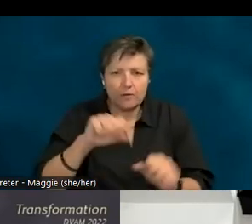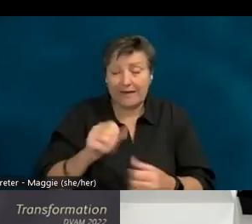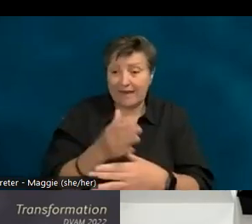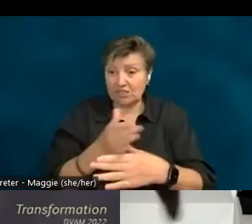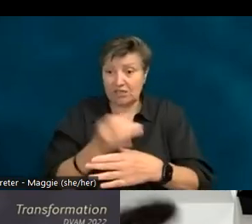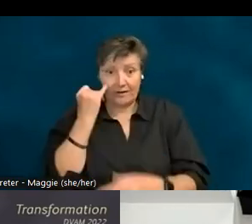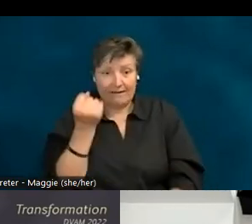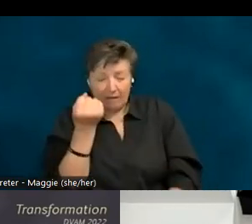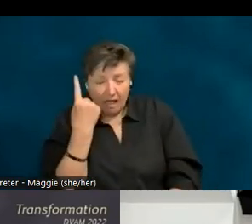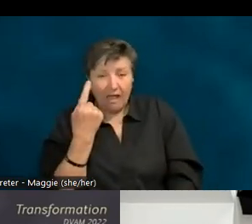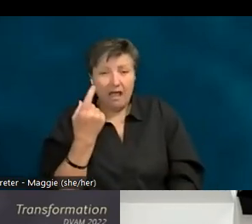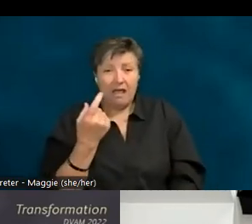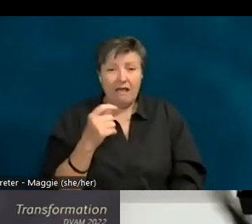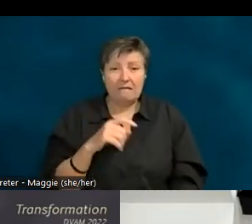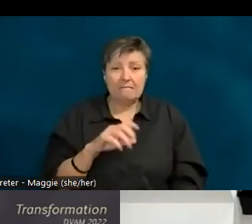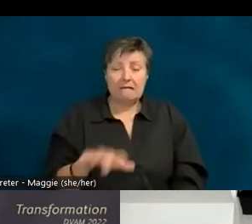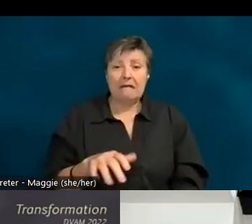I have a problem.